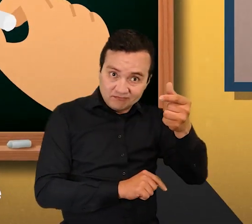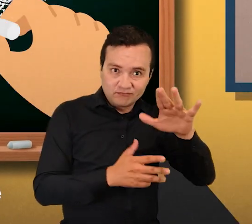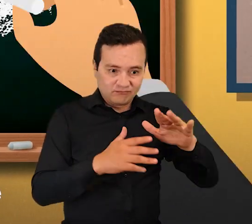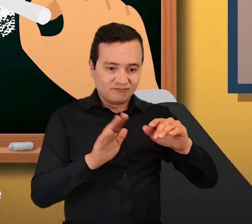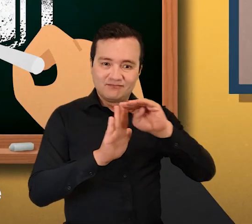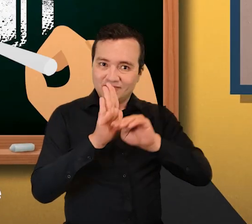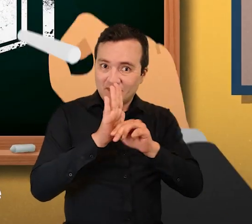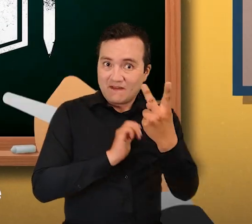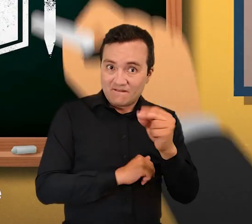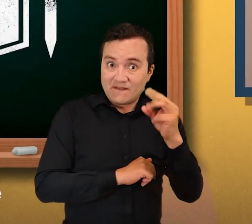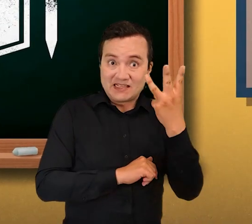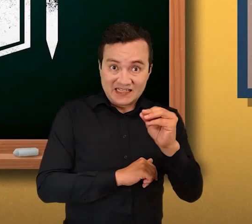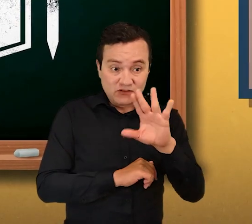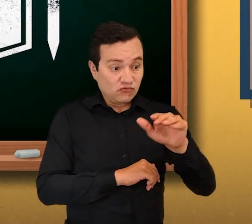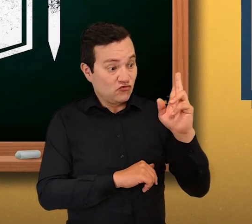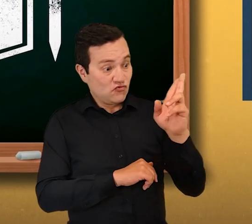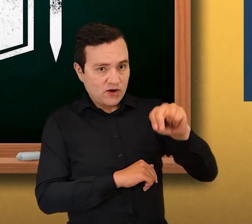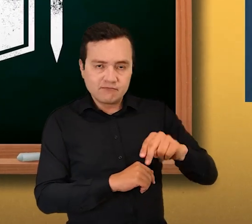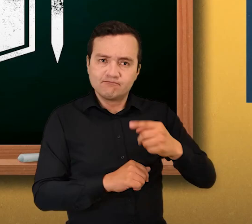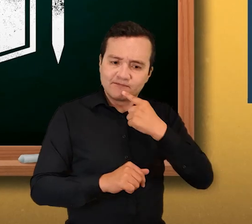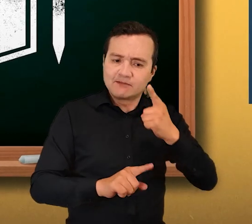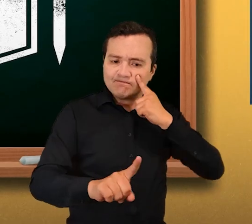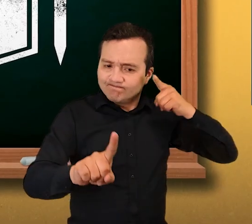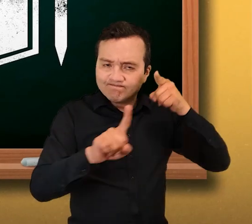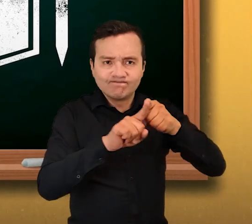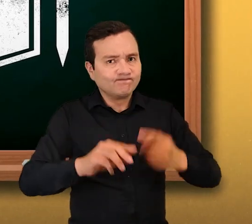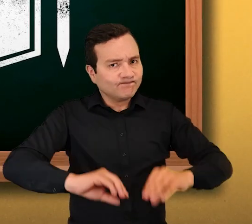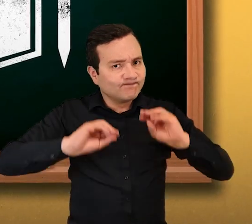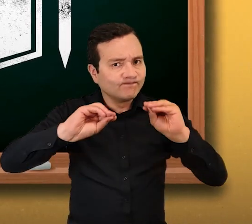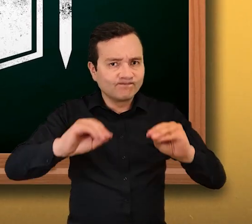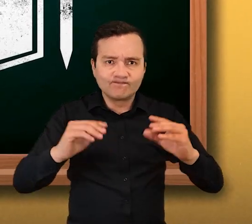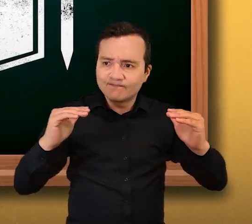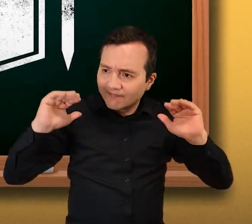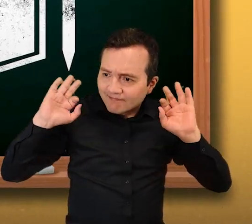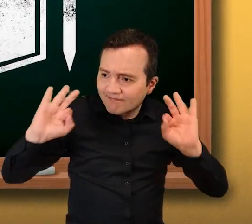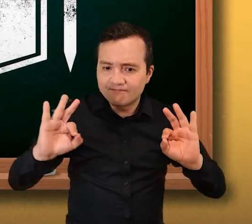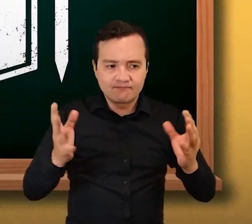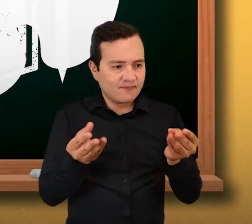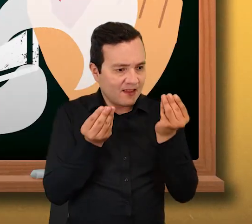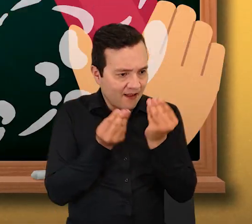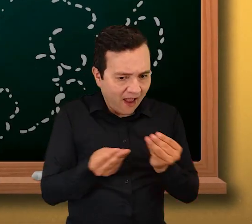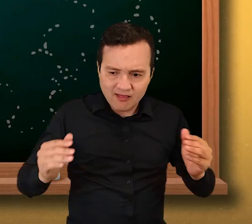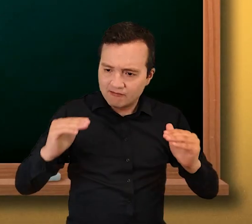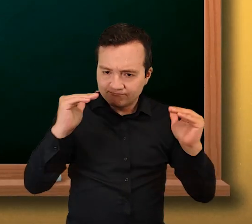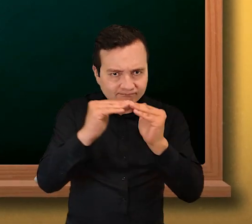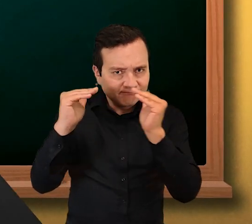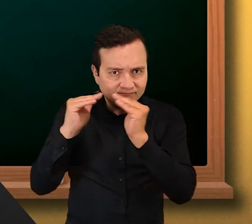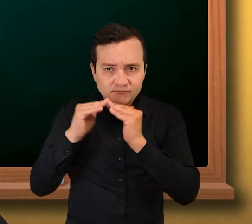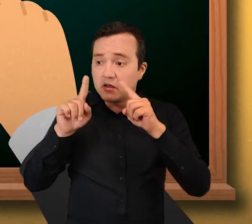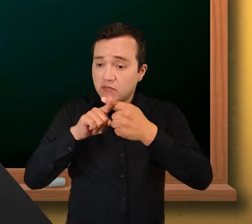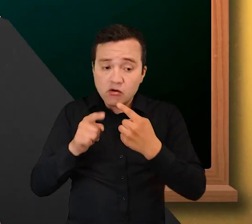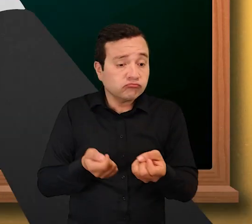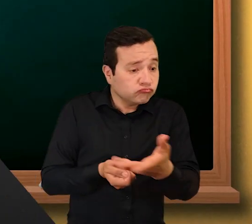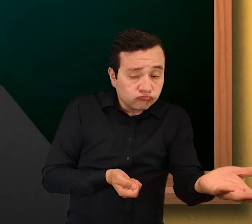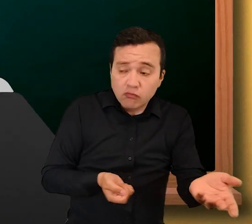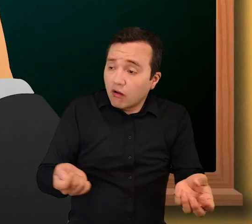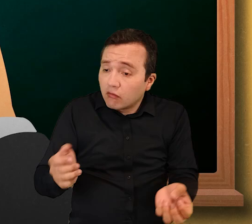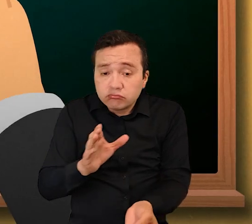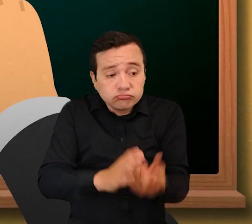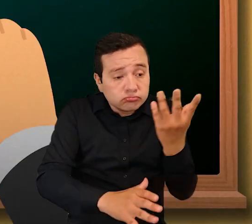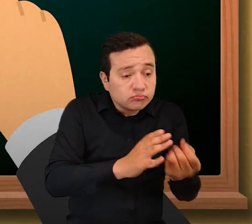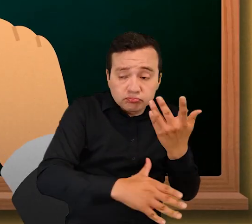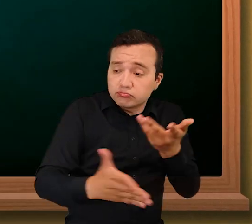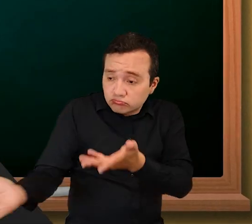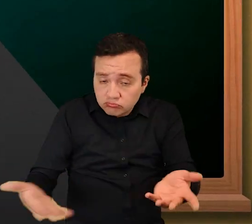of ensuring inclusive and equitable quality education and promoting lifelong learning opportunities for all.